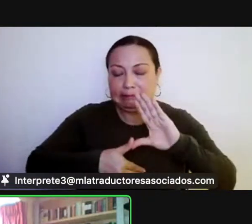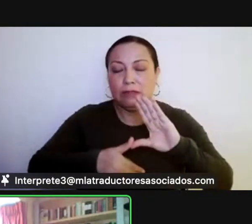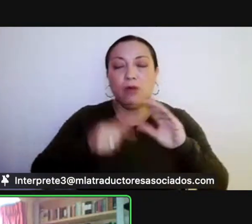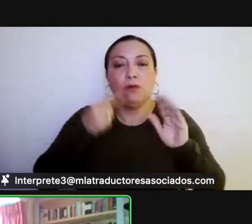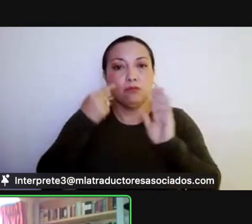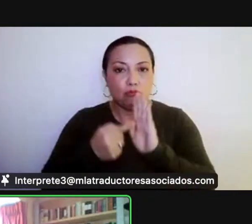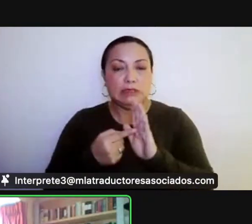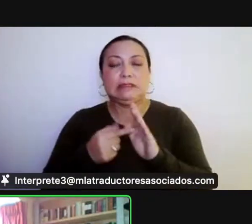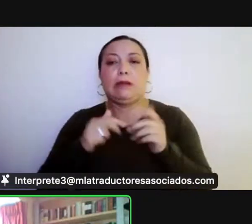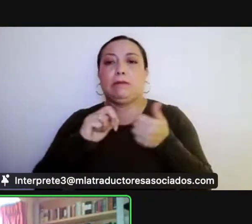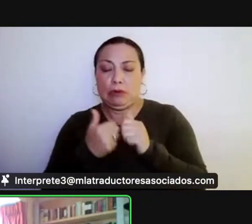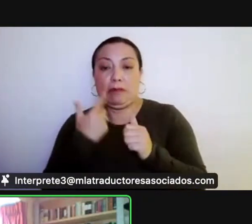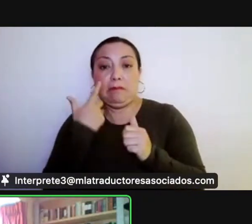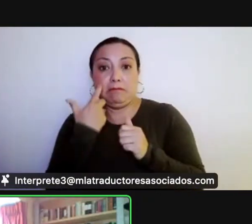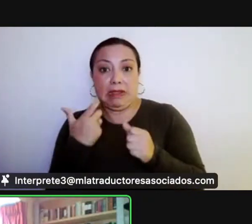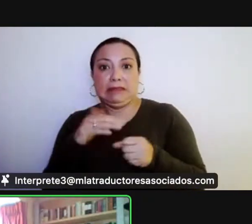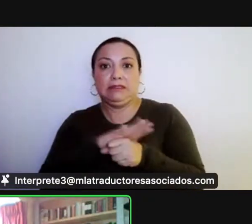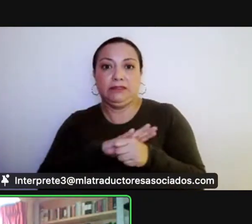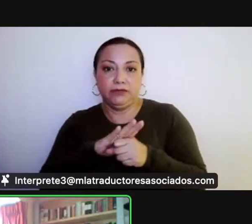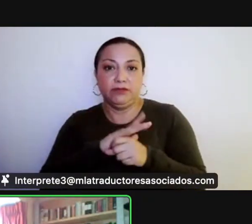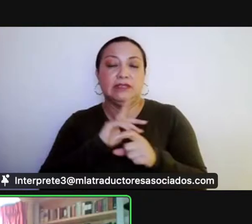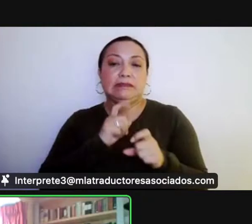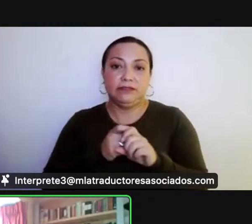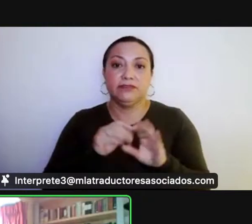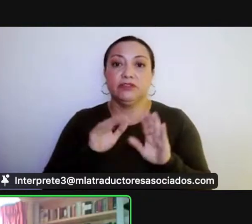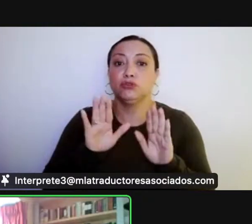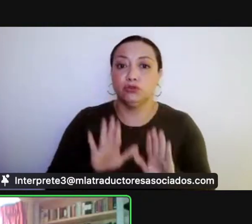all difficulties are worsened,